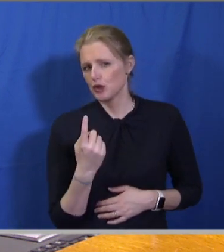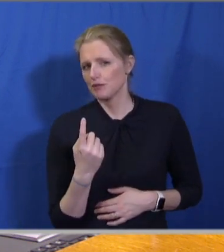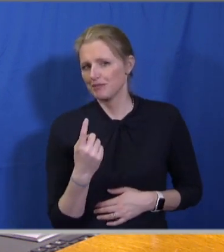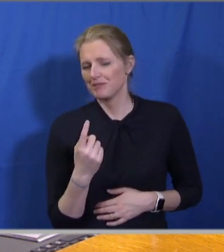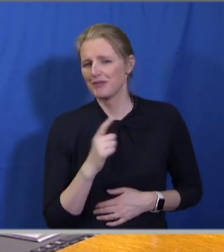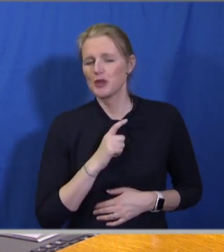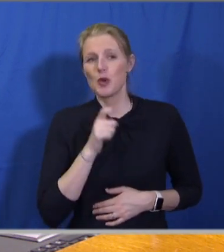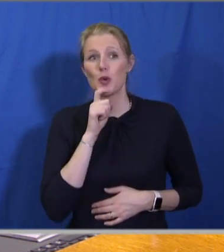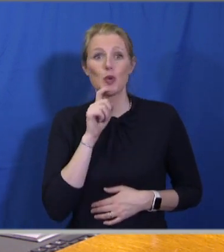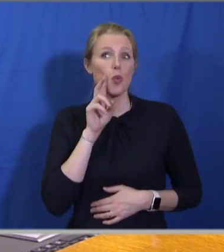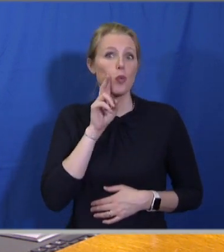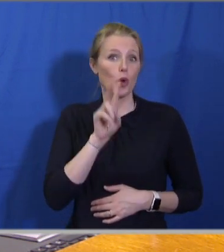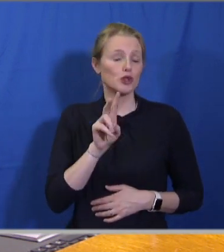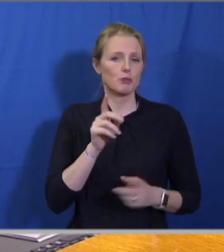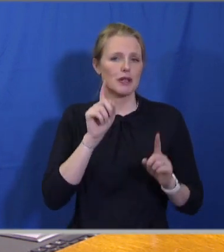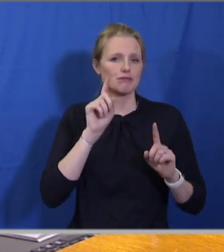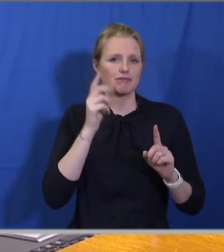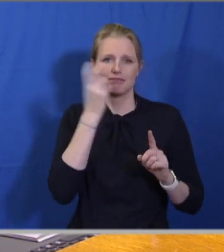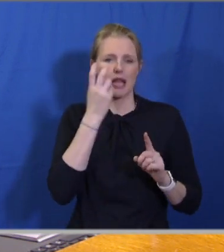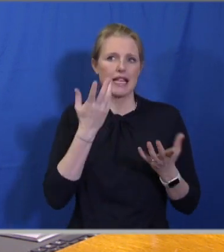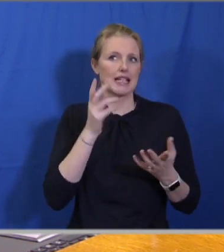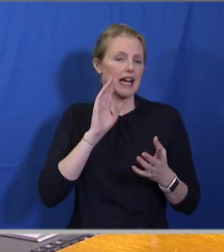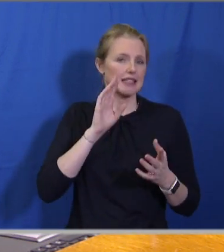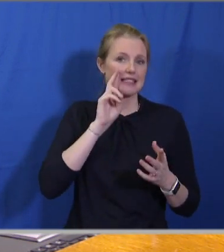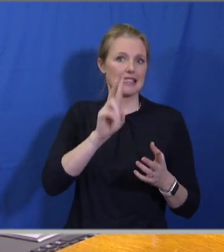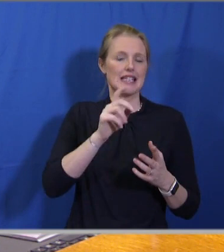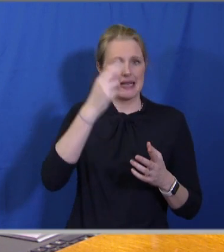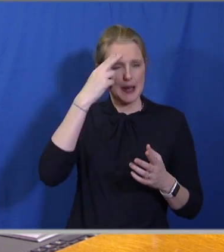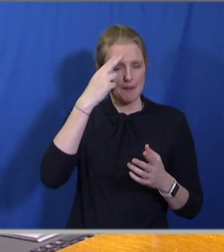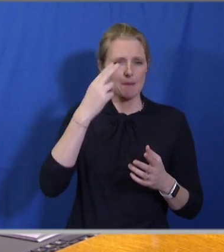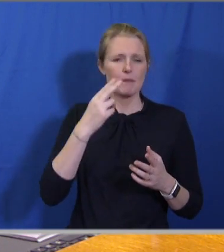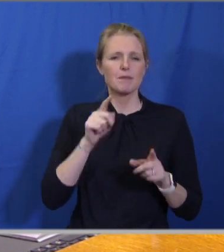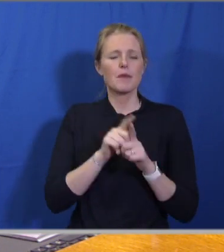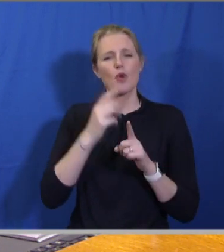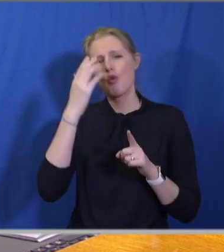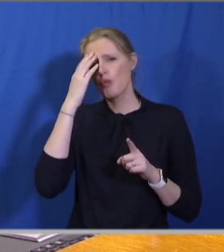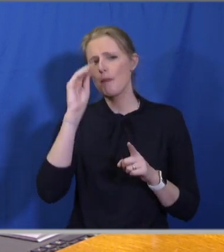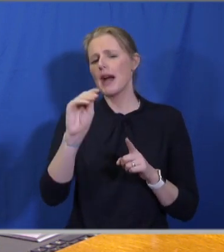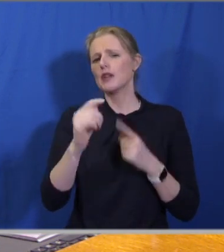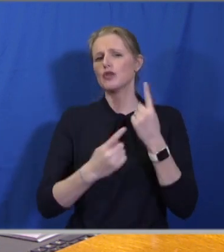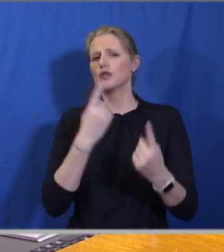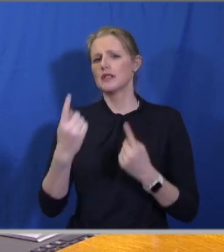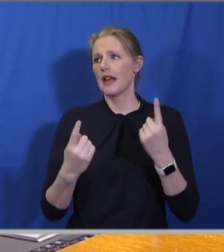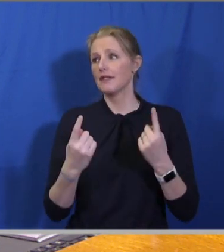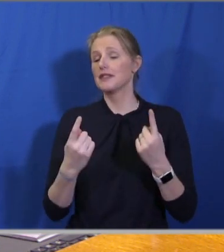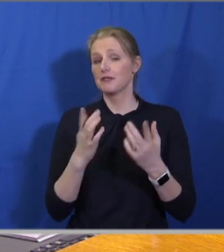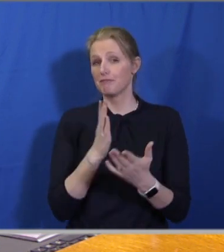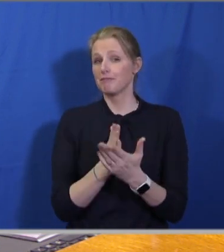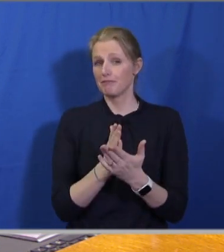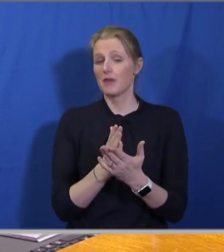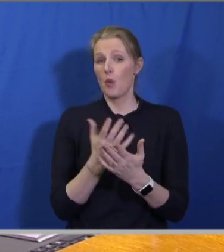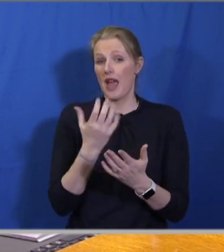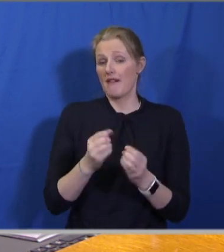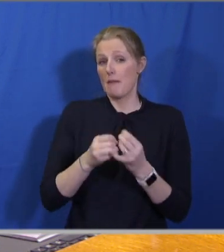meeting or attending the meeting who are of visual impairment, and also just to remind members that we are seeing a simultaneous